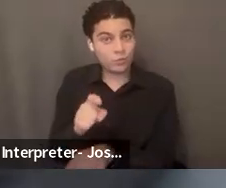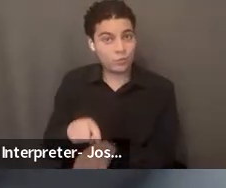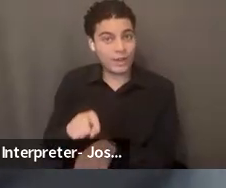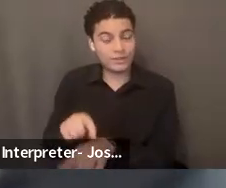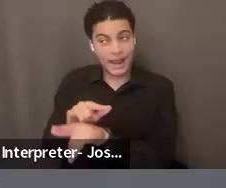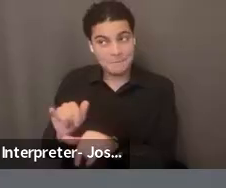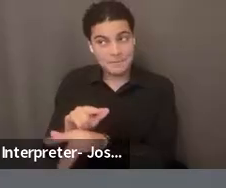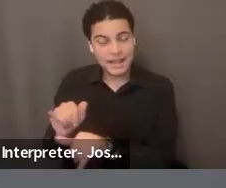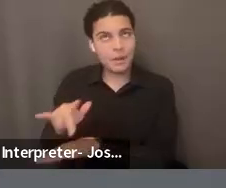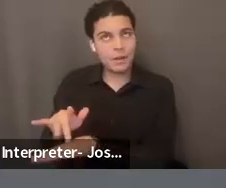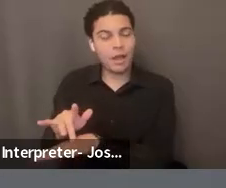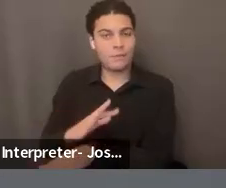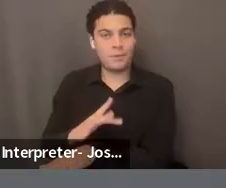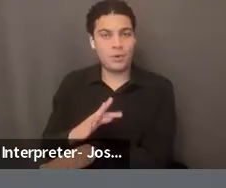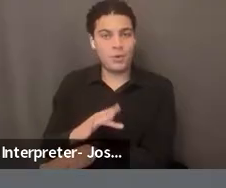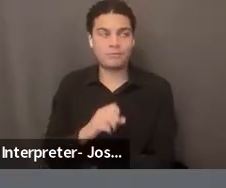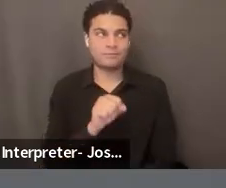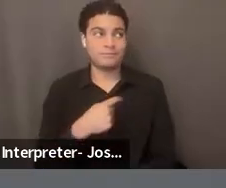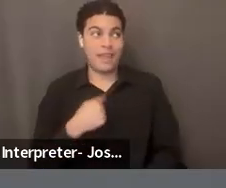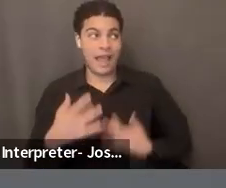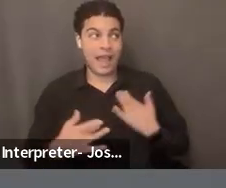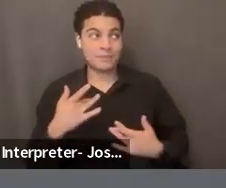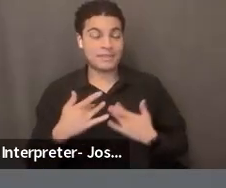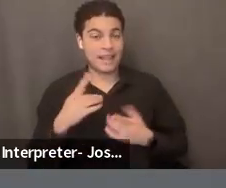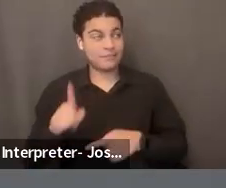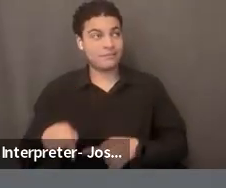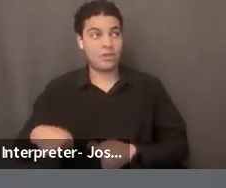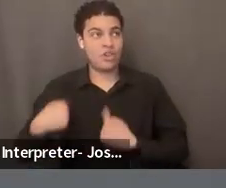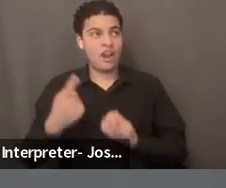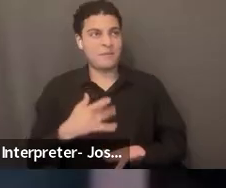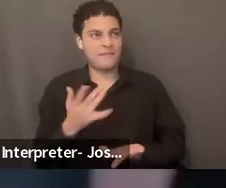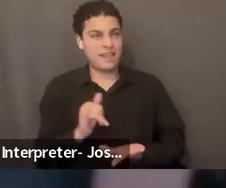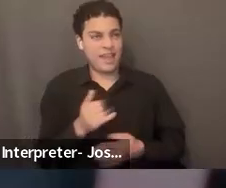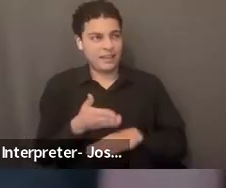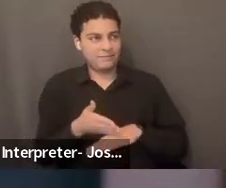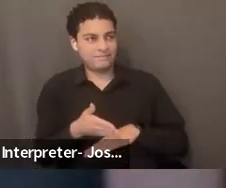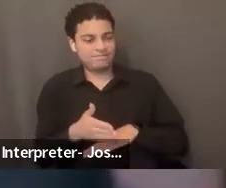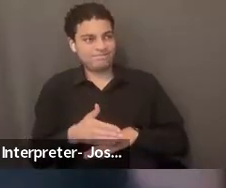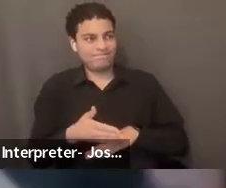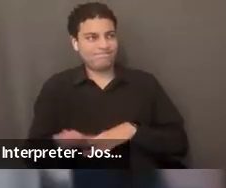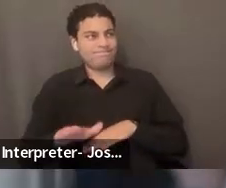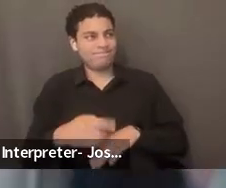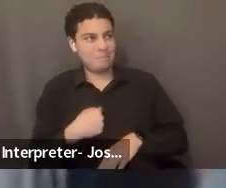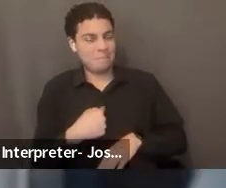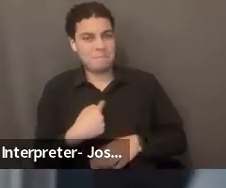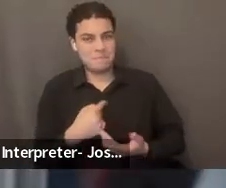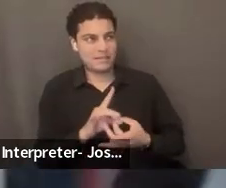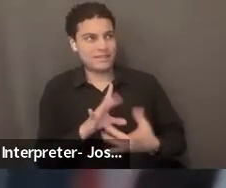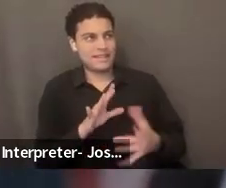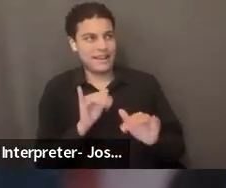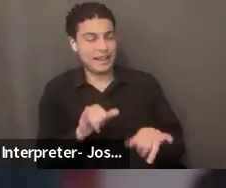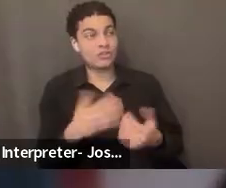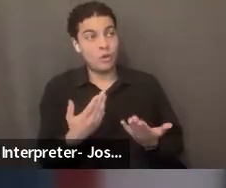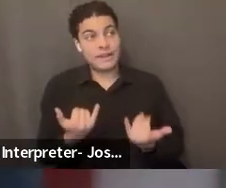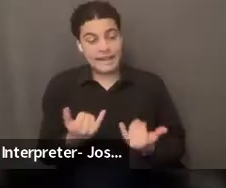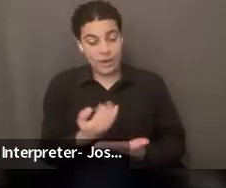It's been a bit since I've been able to actually be a part of stuff, especially for these kind of events. So for this to be accessible here, I'm